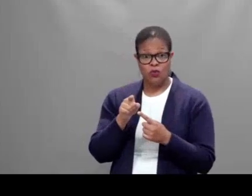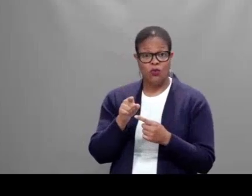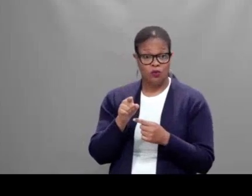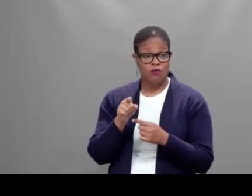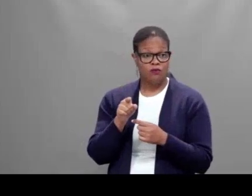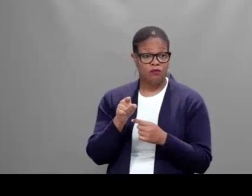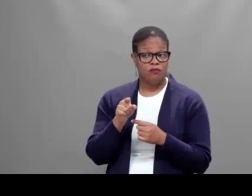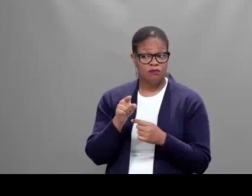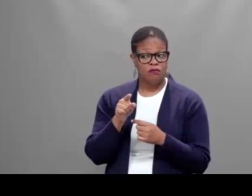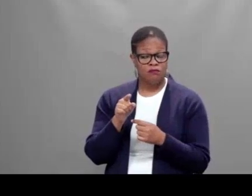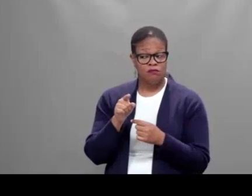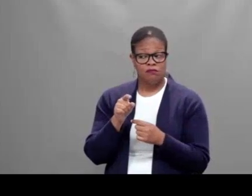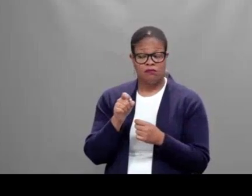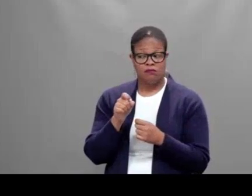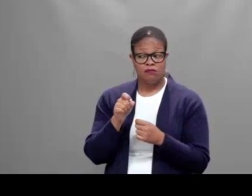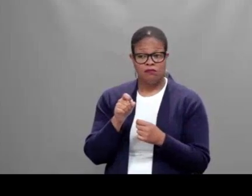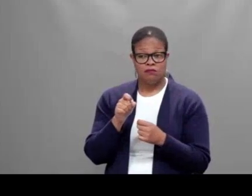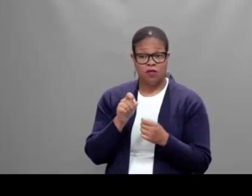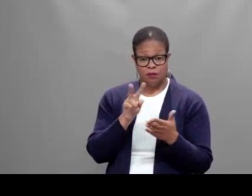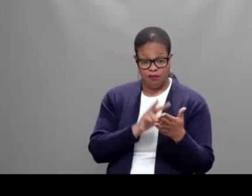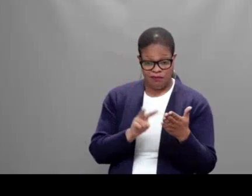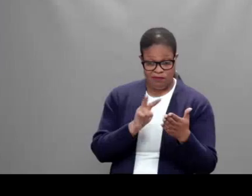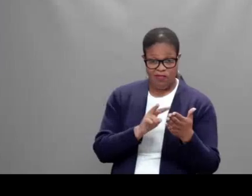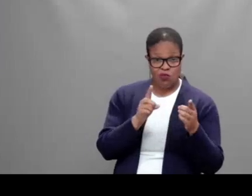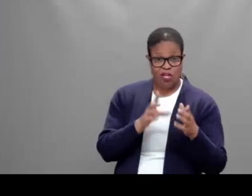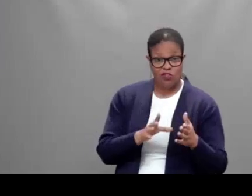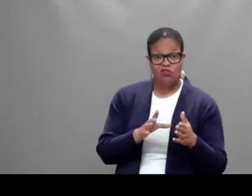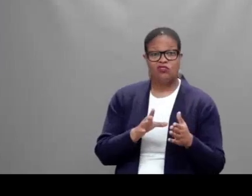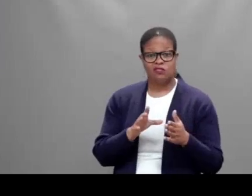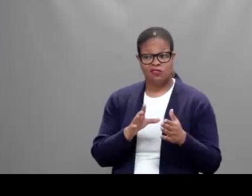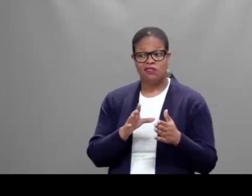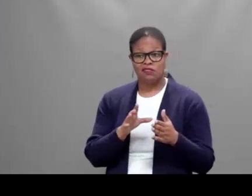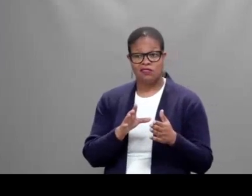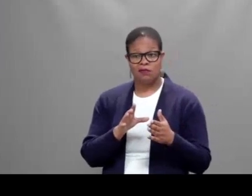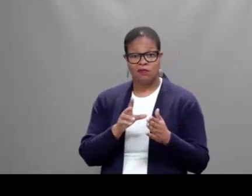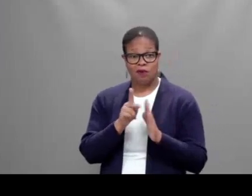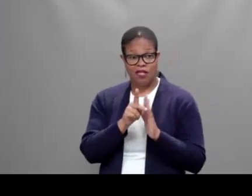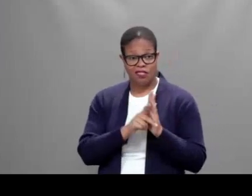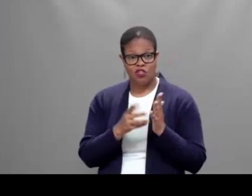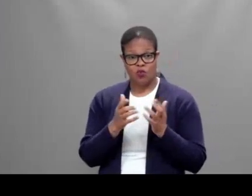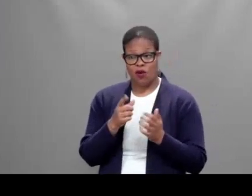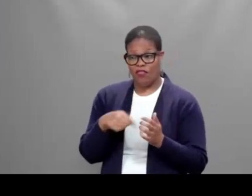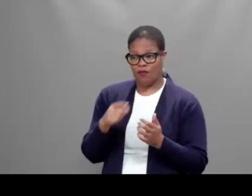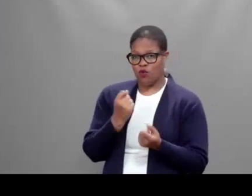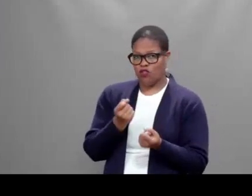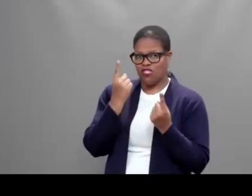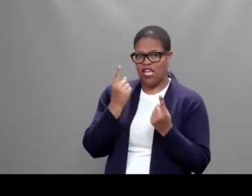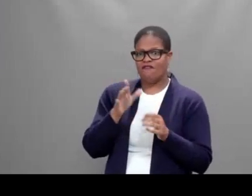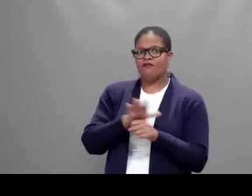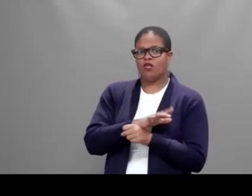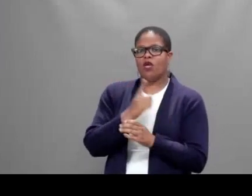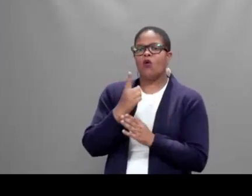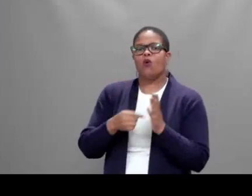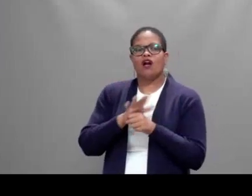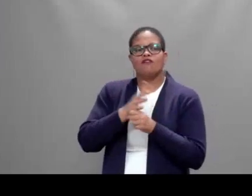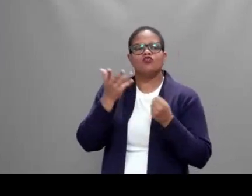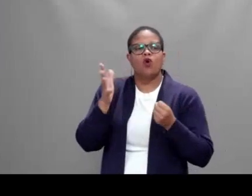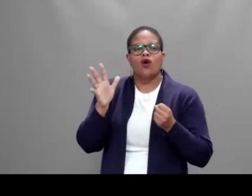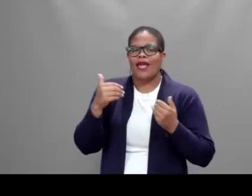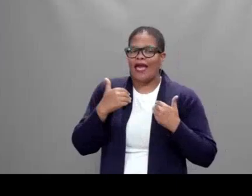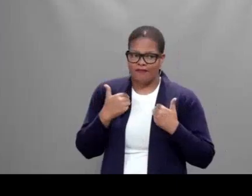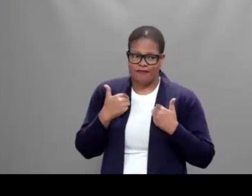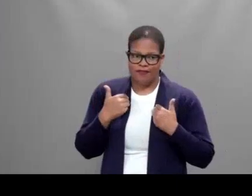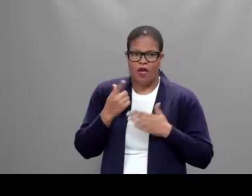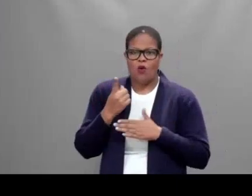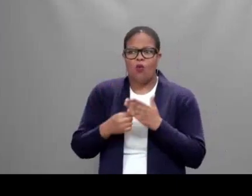that directors and officers policy, you would want them to understand fully the kind of coverage you already have and figure out what gaps, if any,